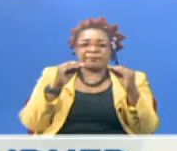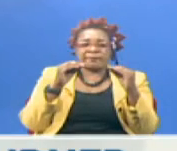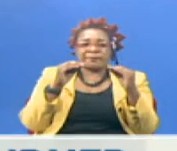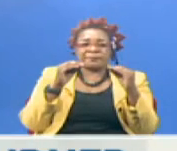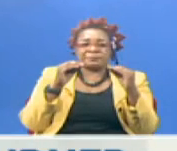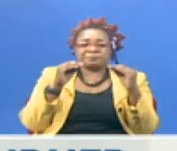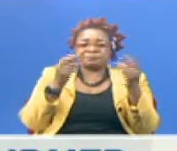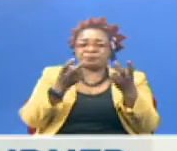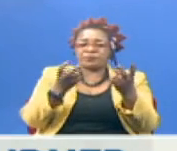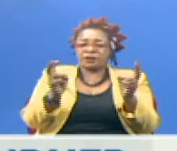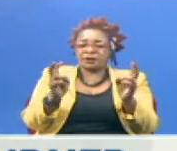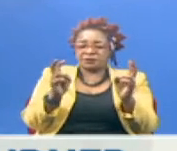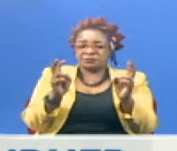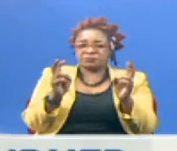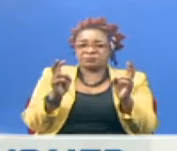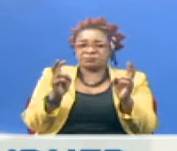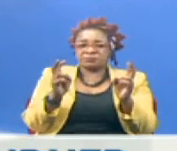Hearing was, in fact,